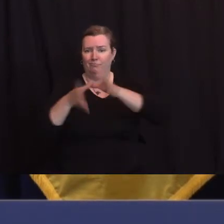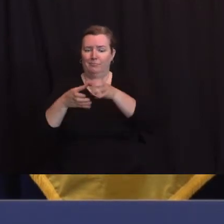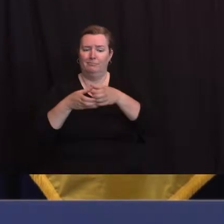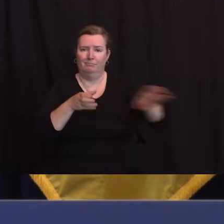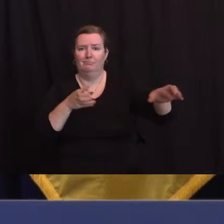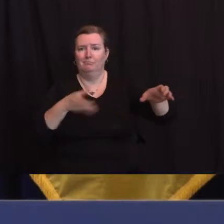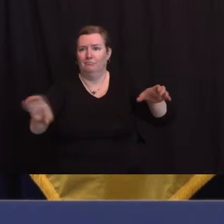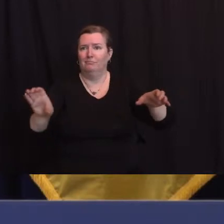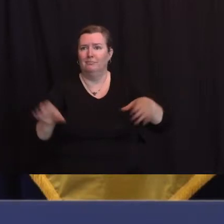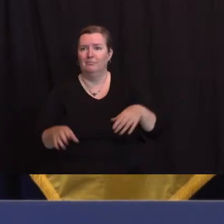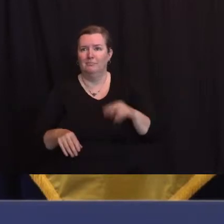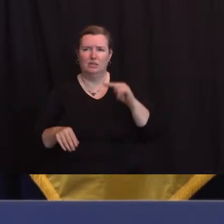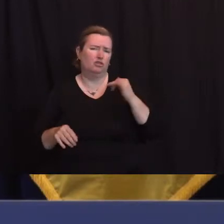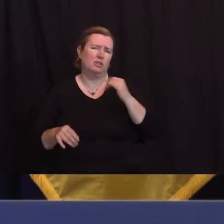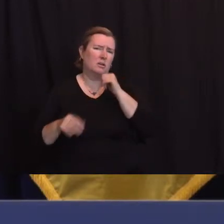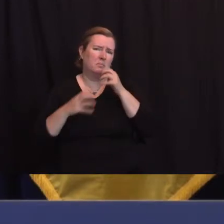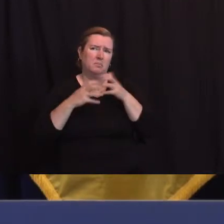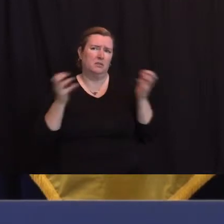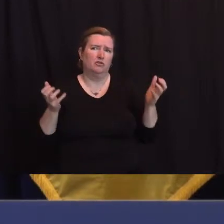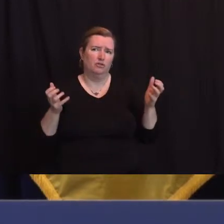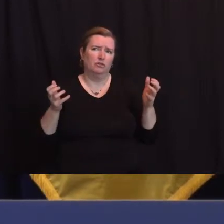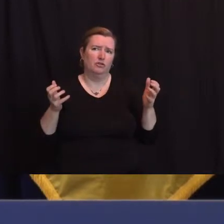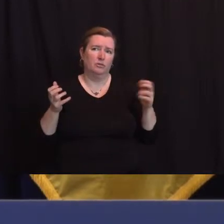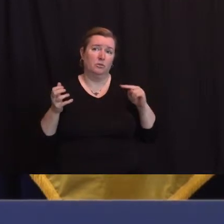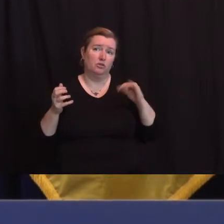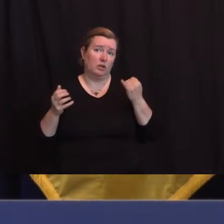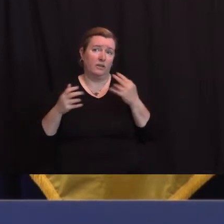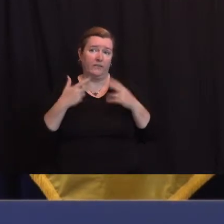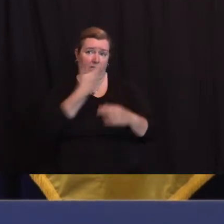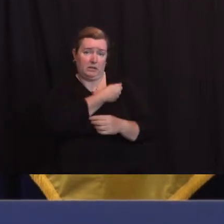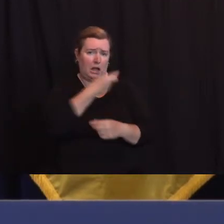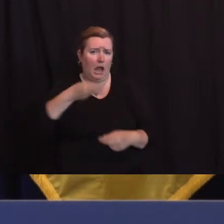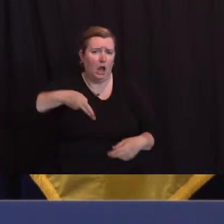because, our vaccination rates are really high,